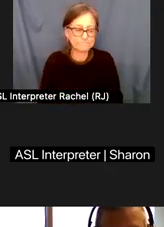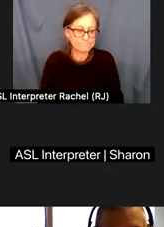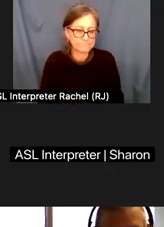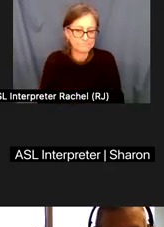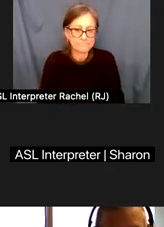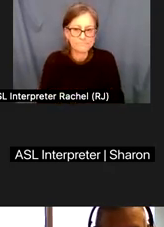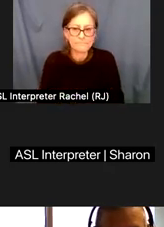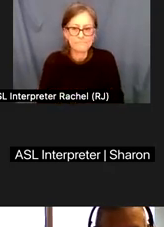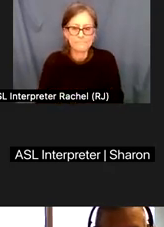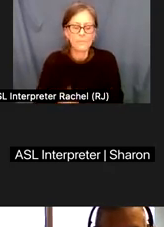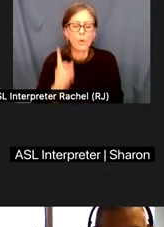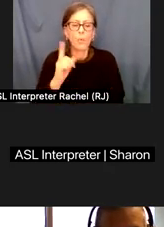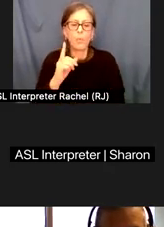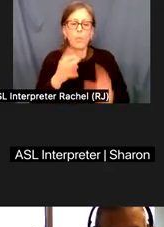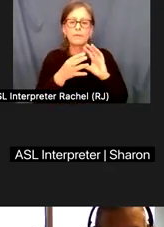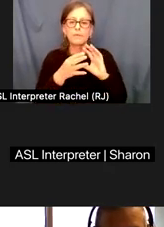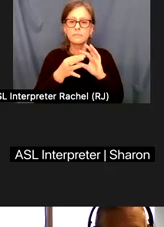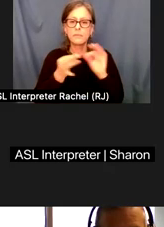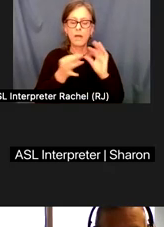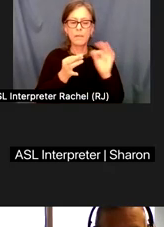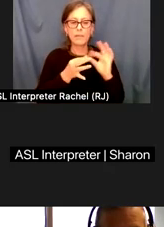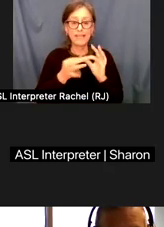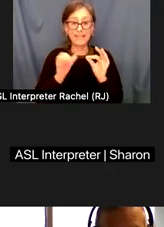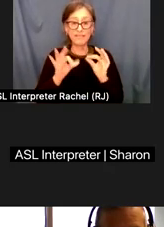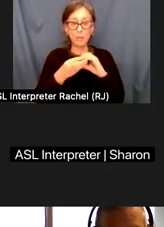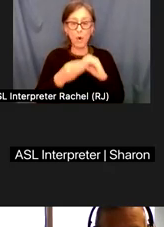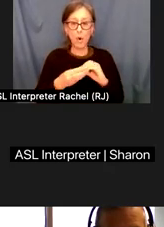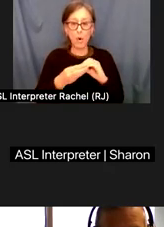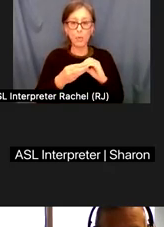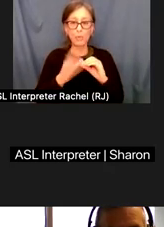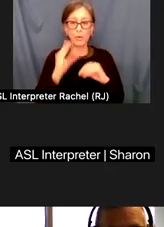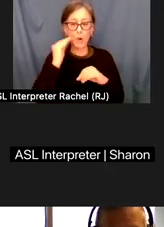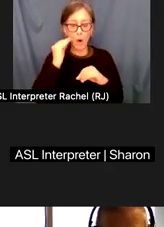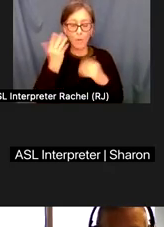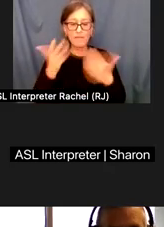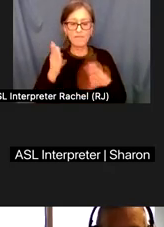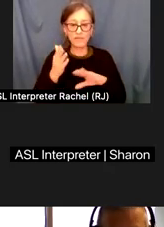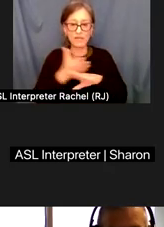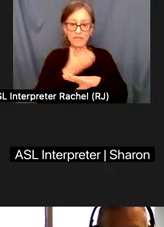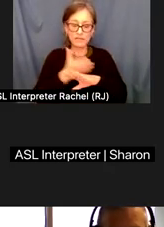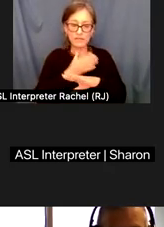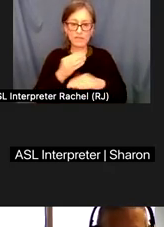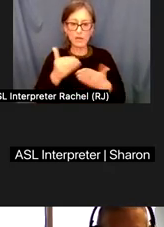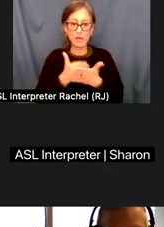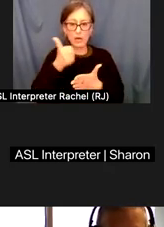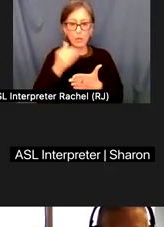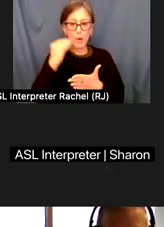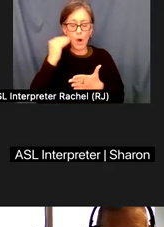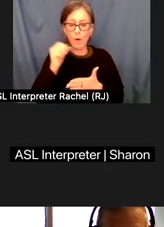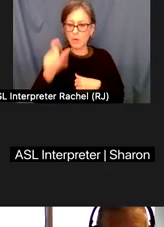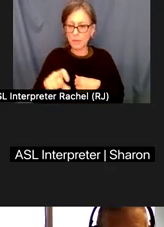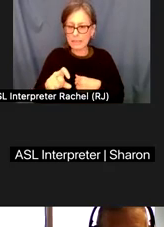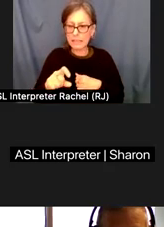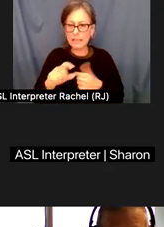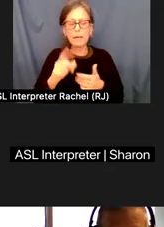One comment on the question about if you own your home, has it been retrofitted? And it mentions newer home, not needed. We often get a question